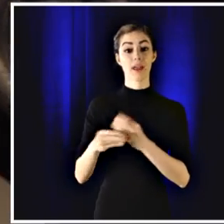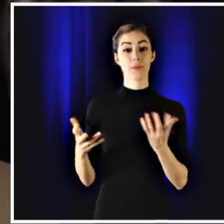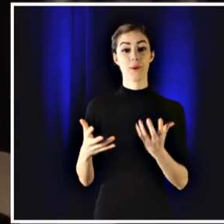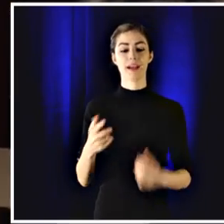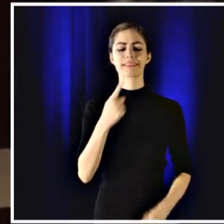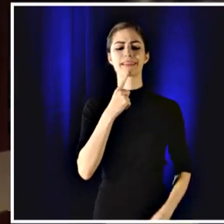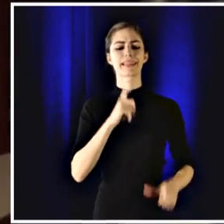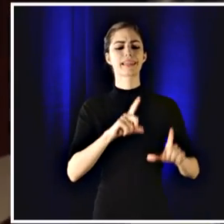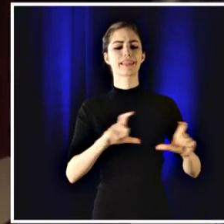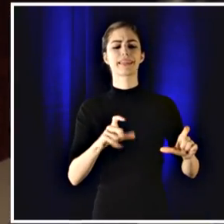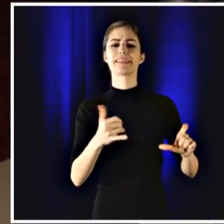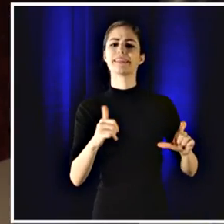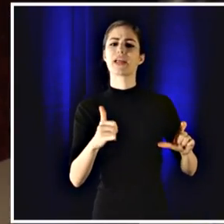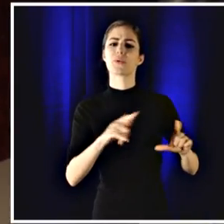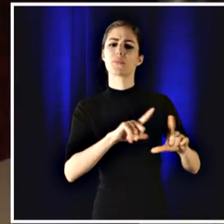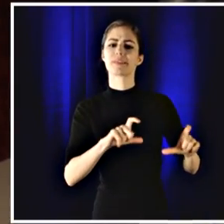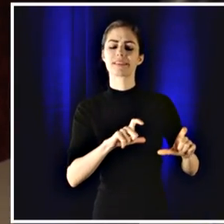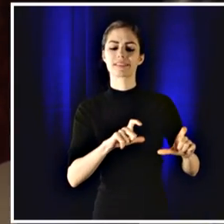brick roads.